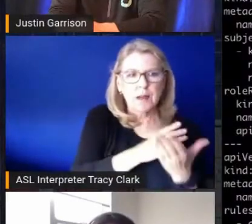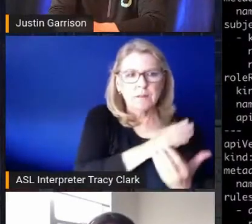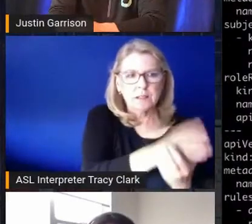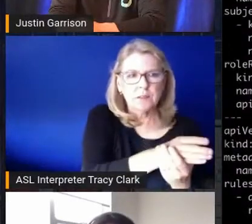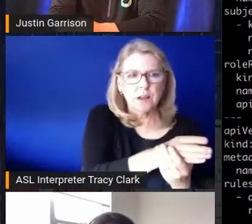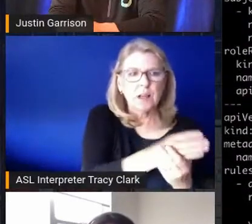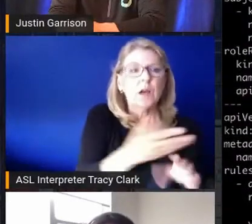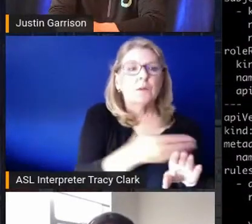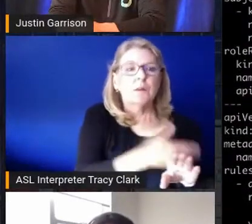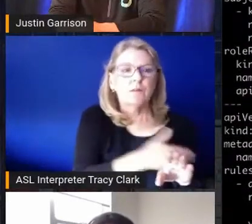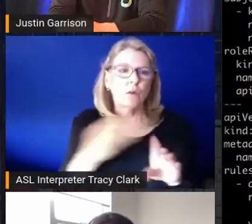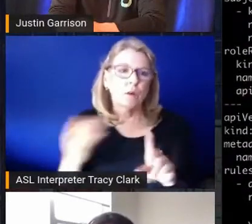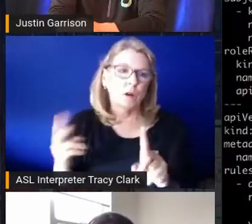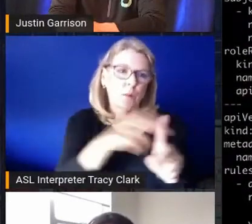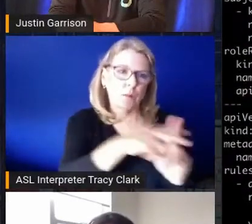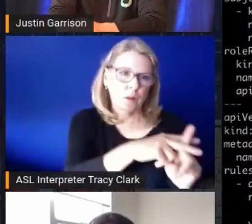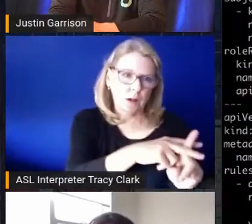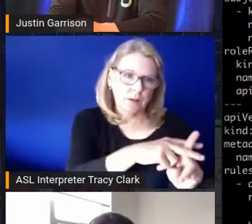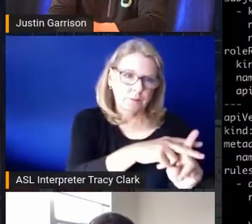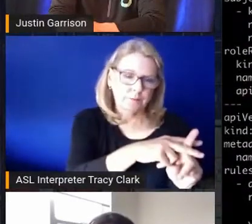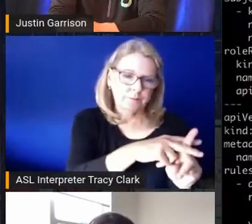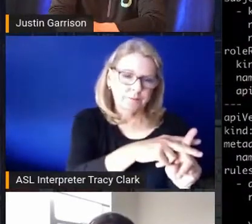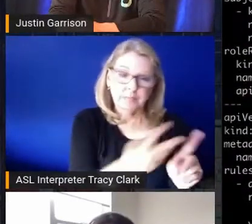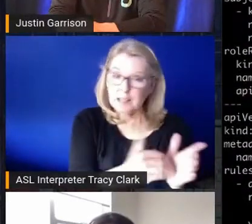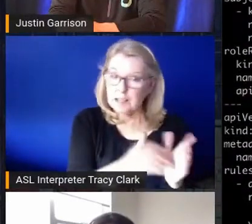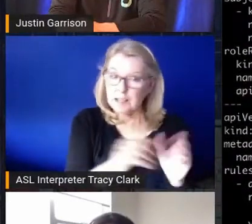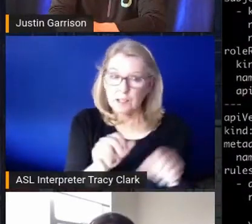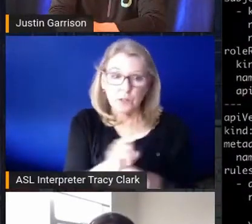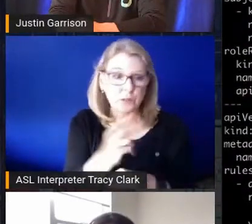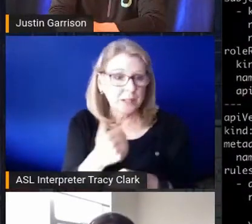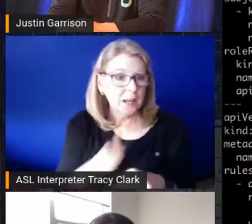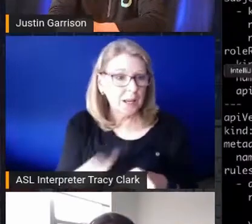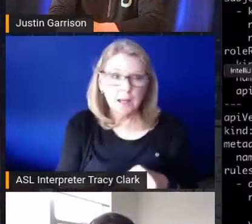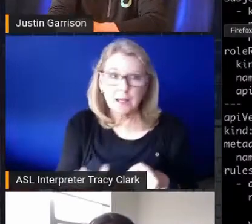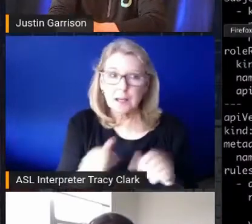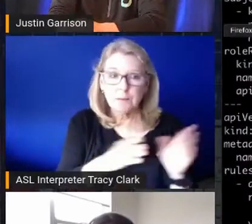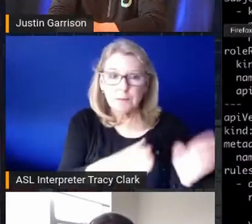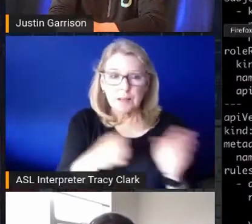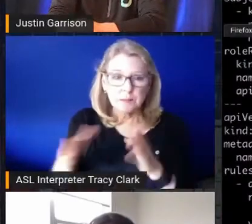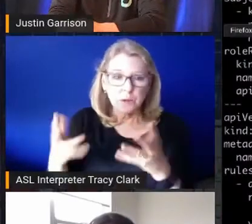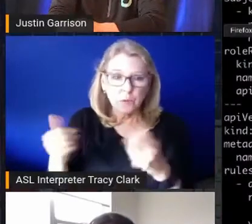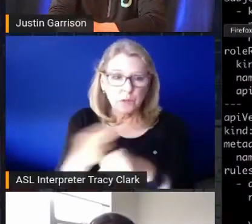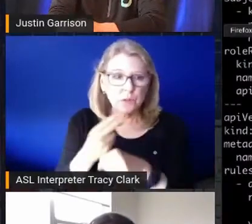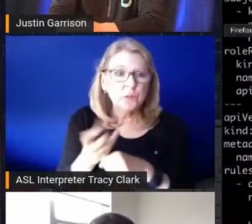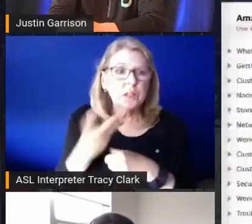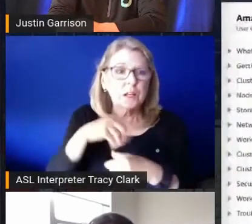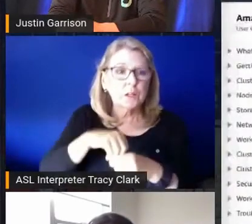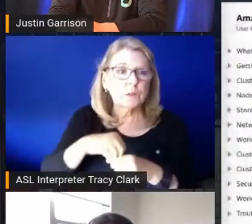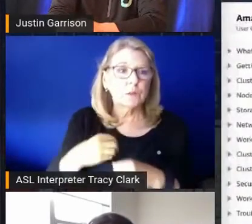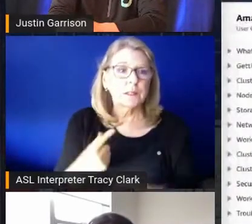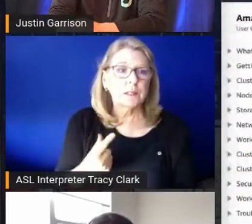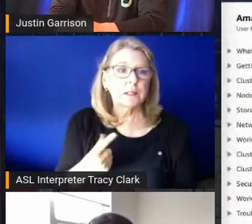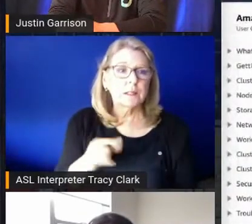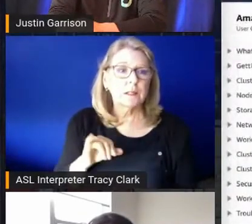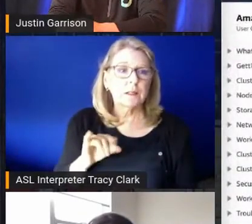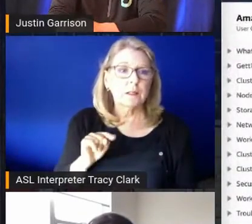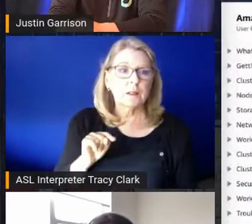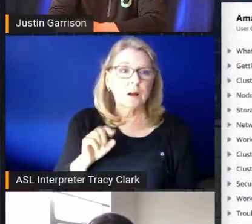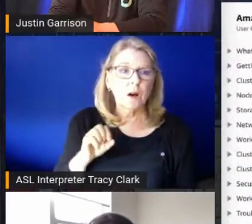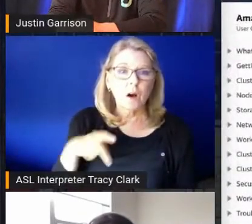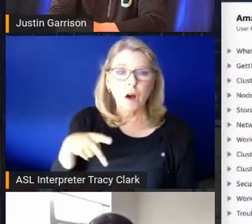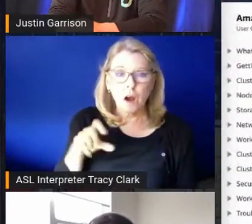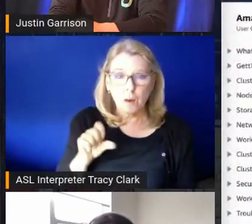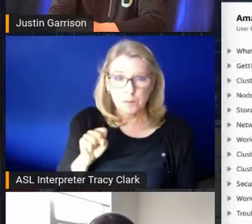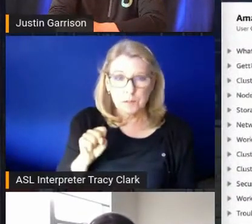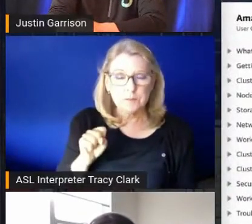Once again, you can use any mechanism you want to apply, including GitOps. Right. So now